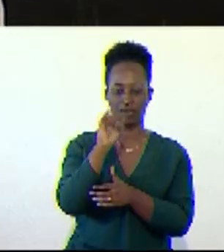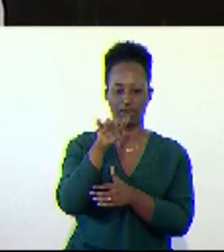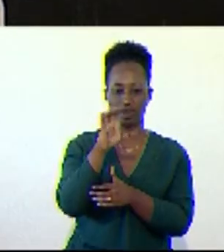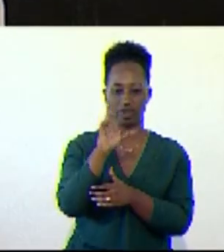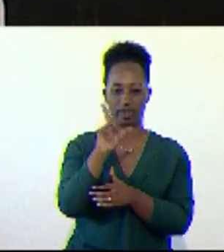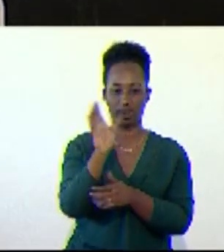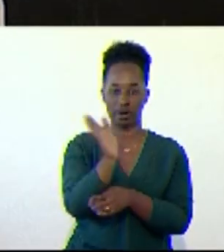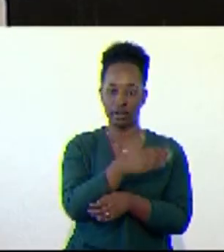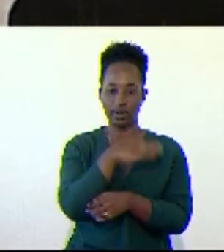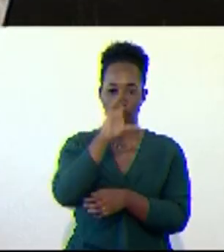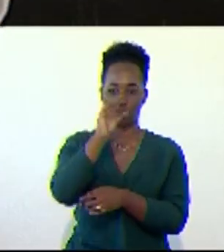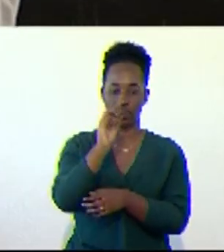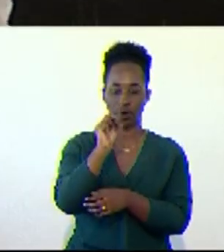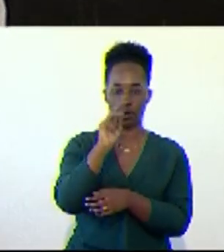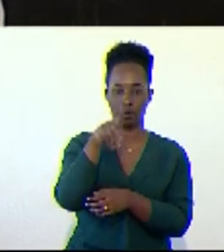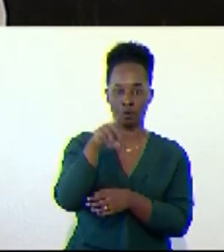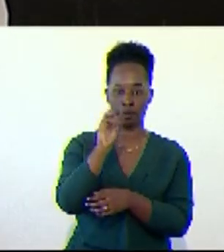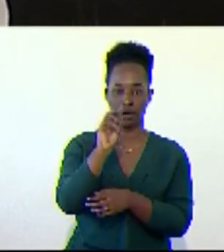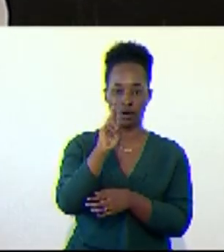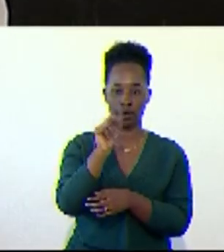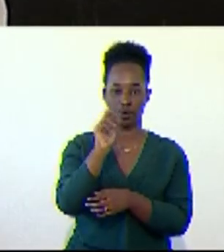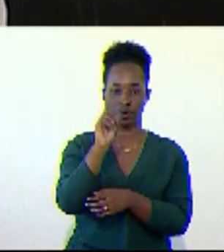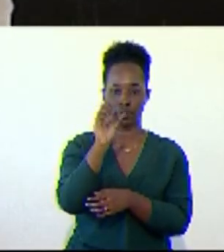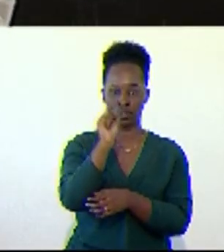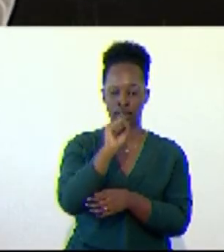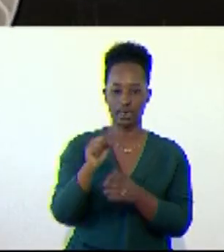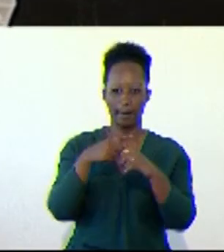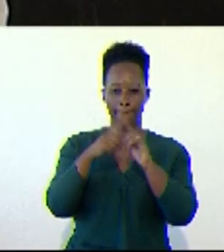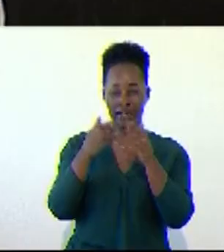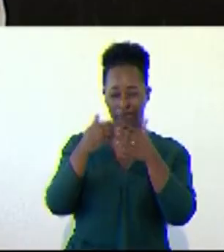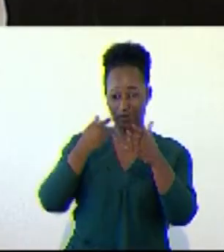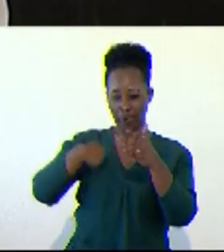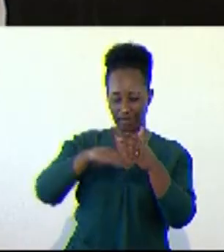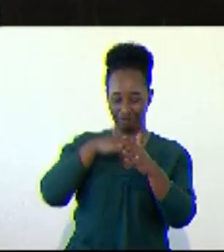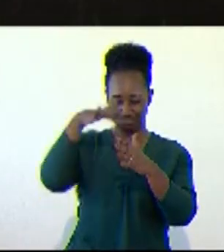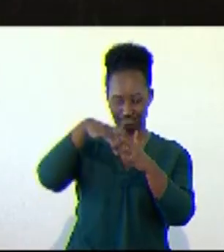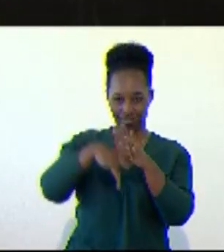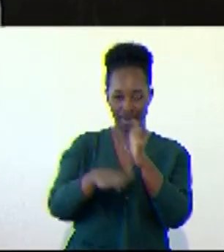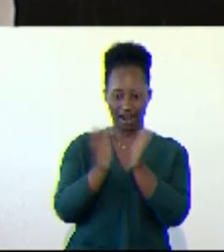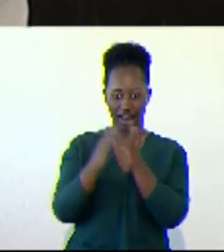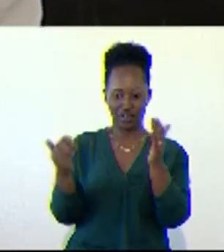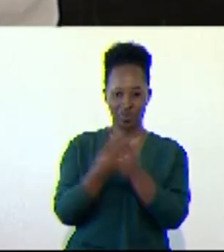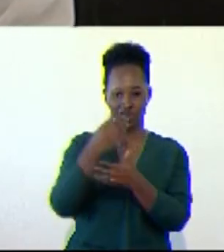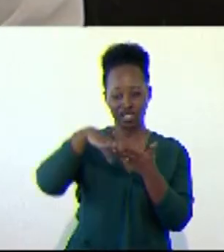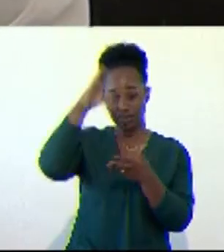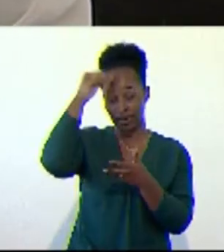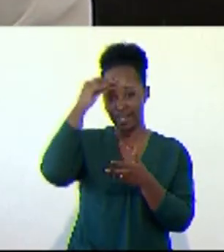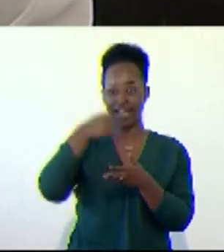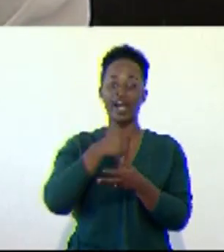lesson. But before we go deeper in the new lesson, I want you to